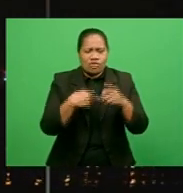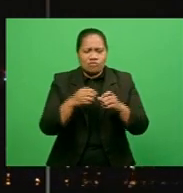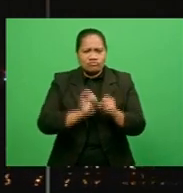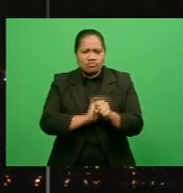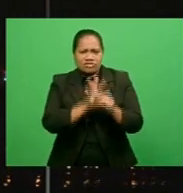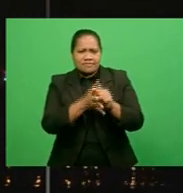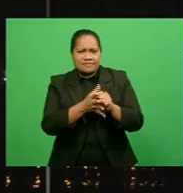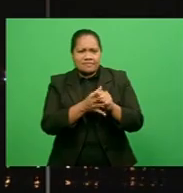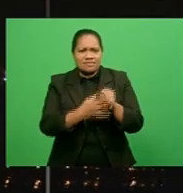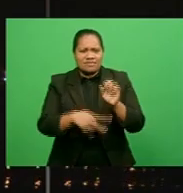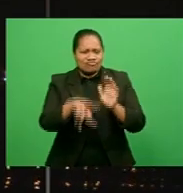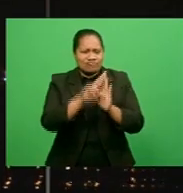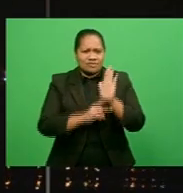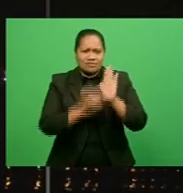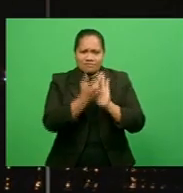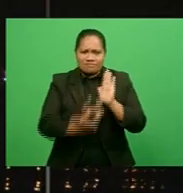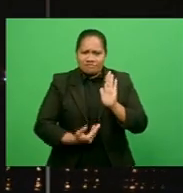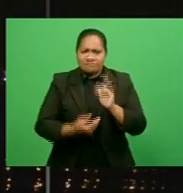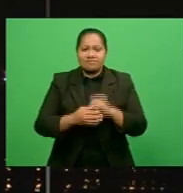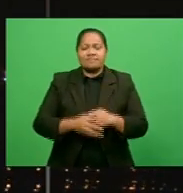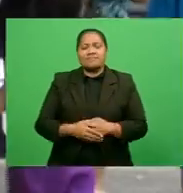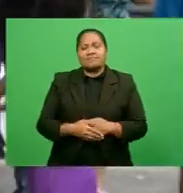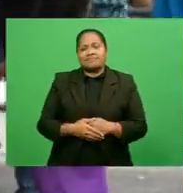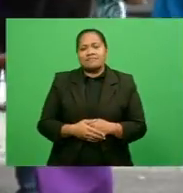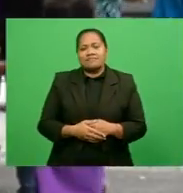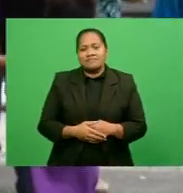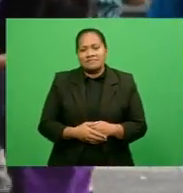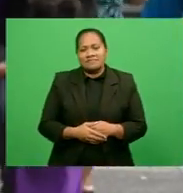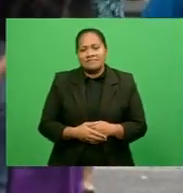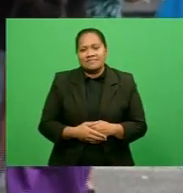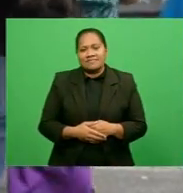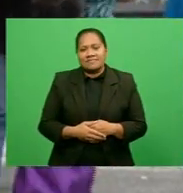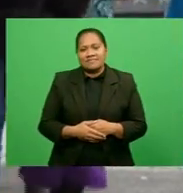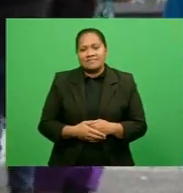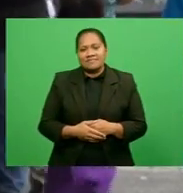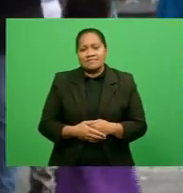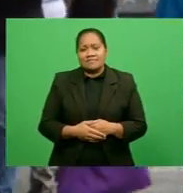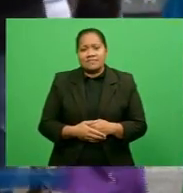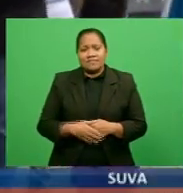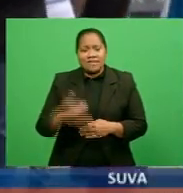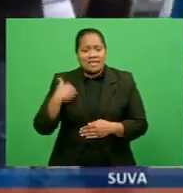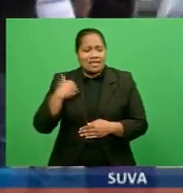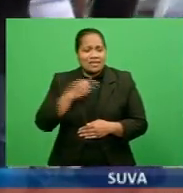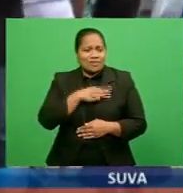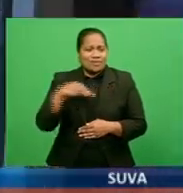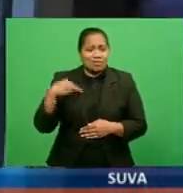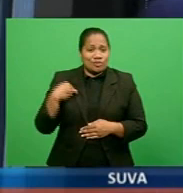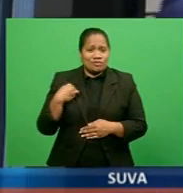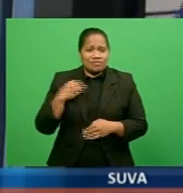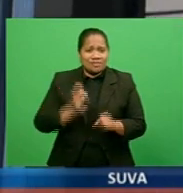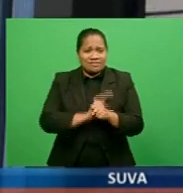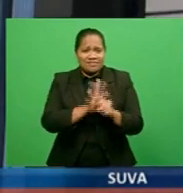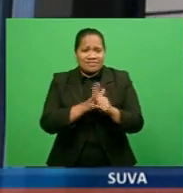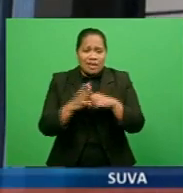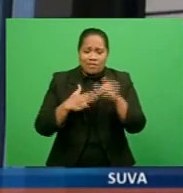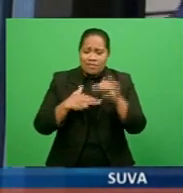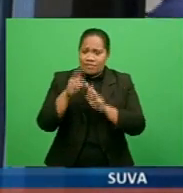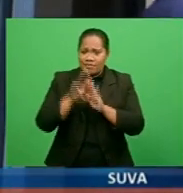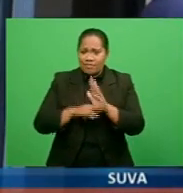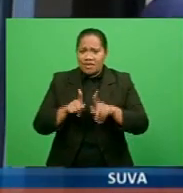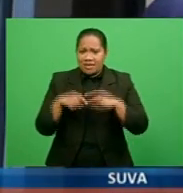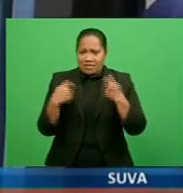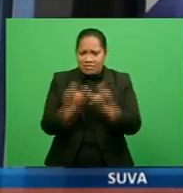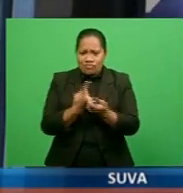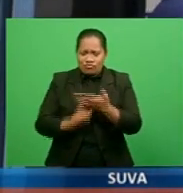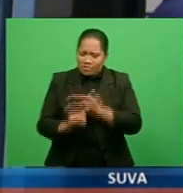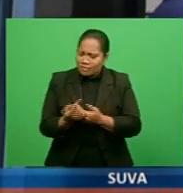COVID-19 guidelines. Kelly Vavala reports. The Health Ministry's COVID-19 management team have been discussing